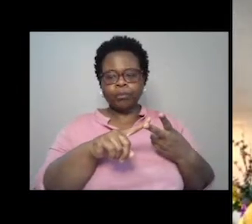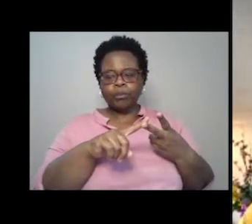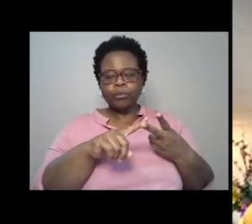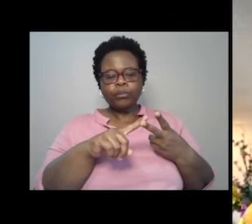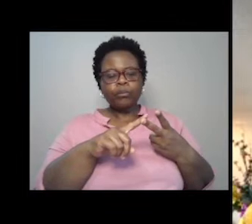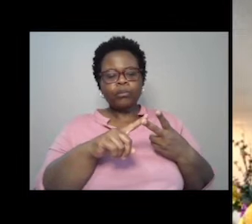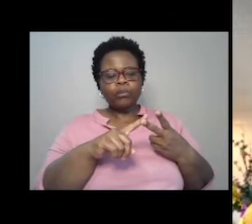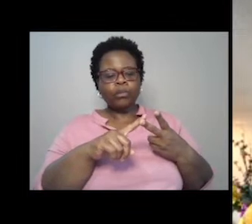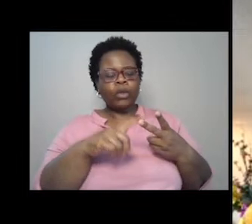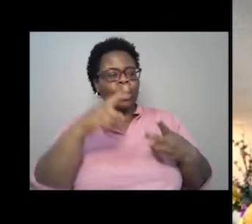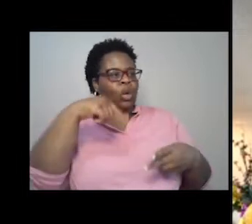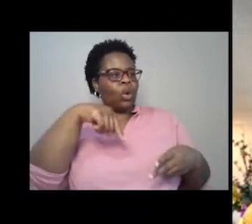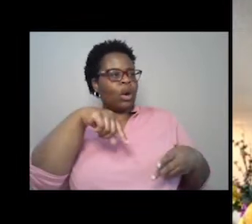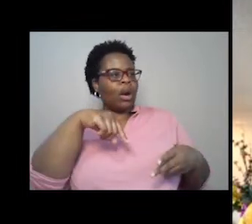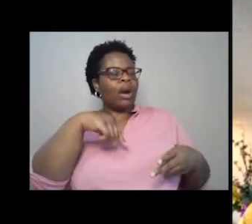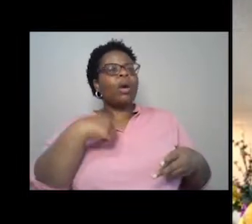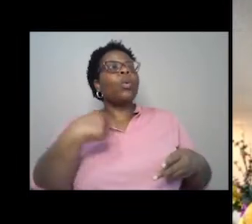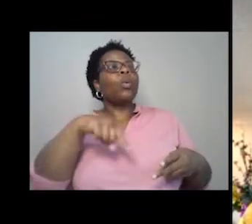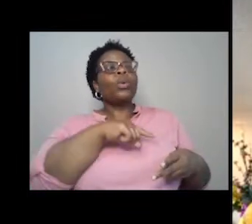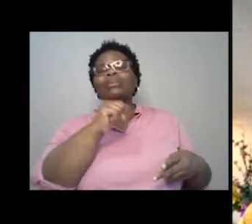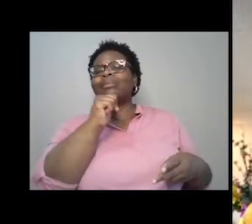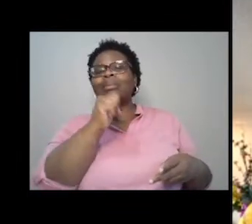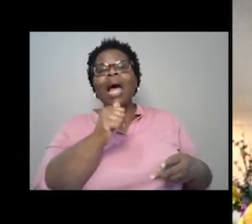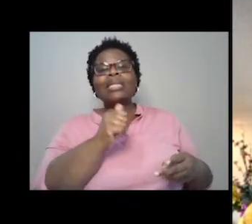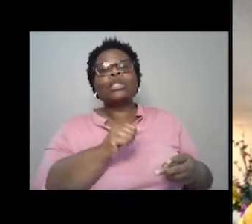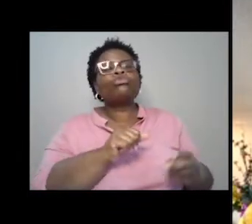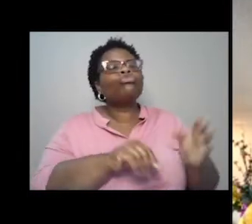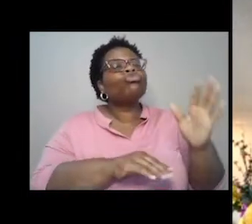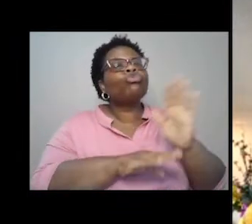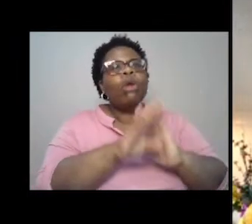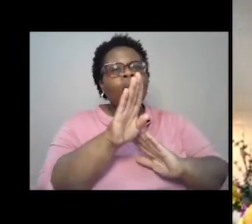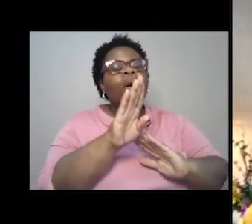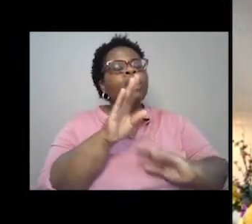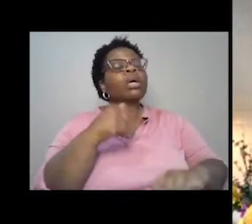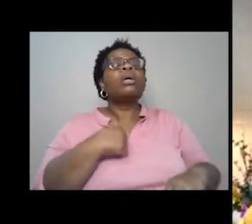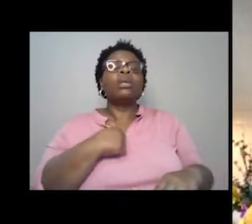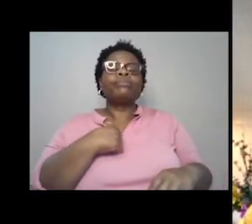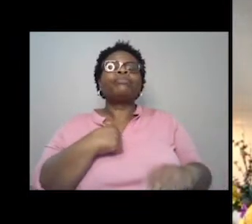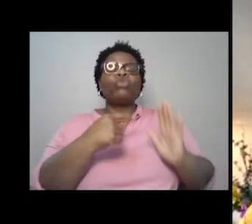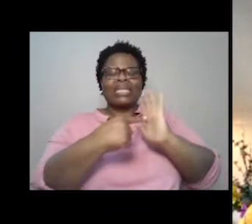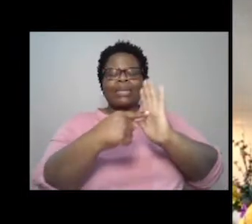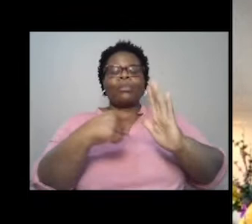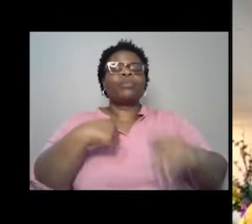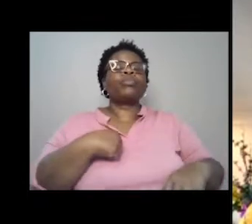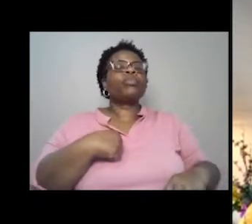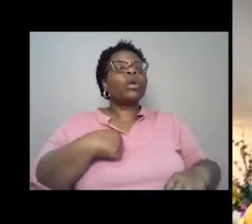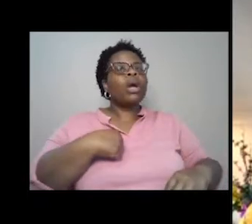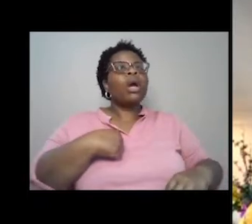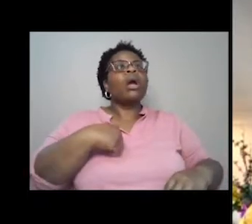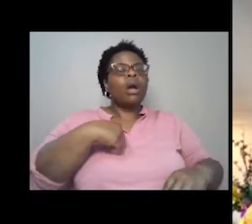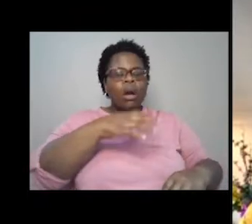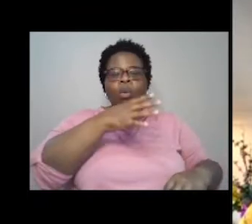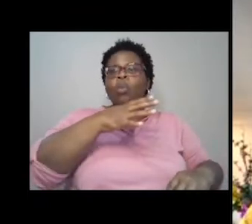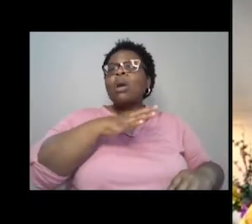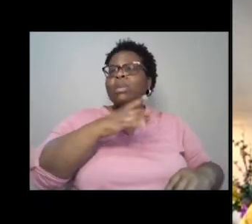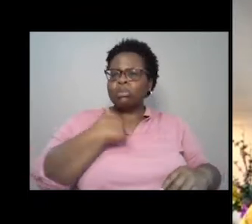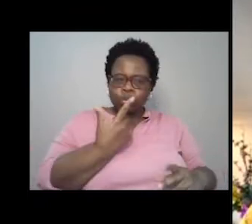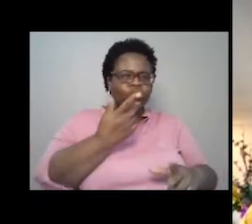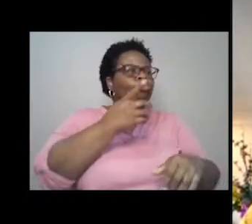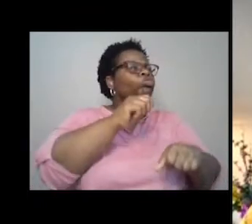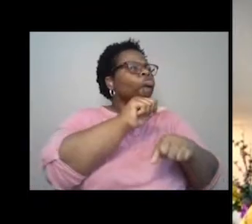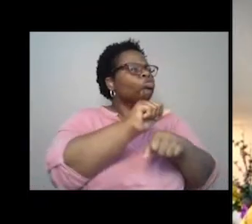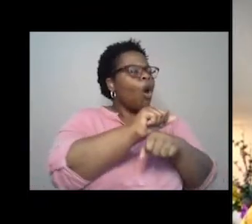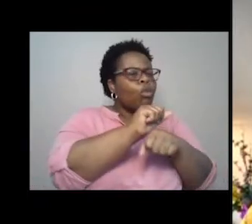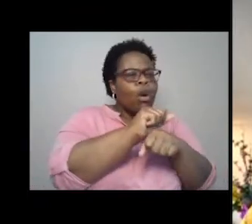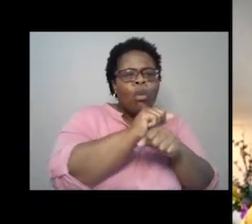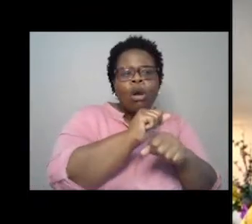two is that we are not growing. And let me explain that. We're going for it in their career, right? We're going and we're